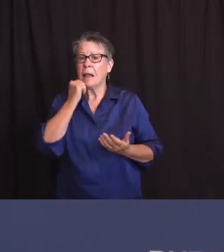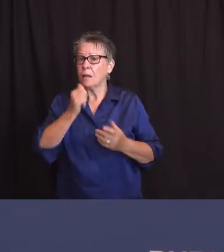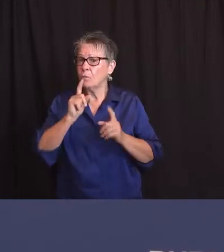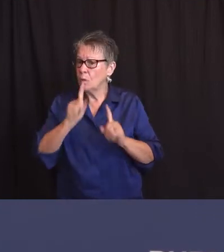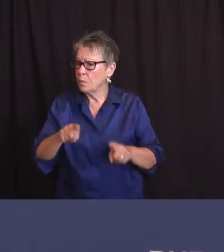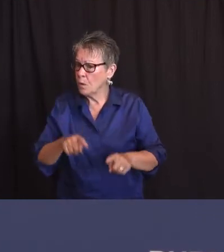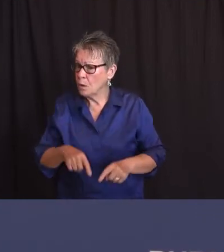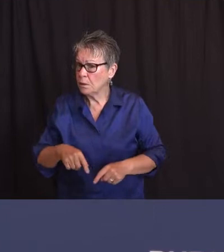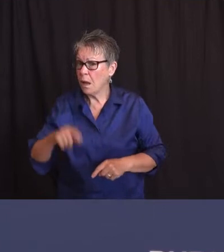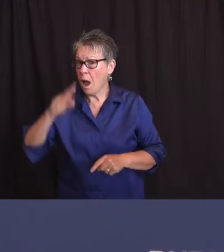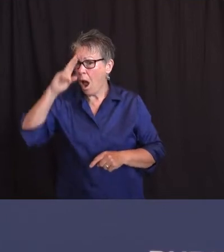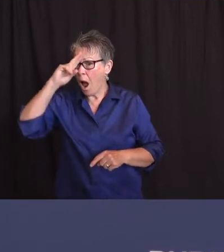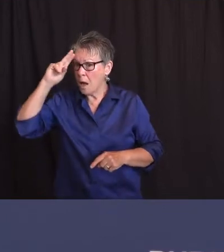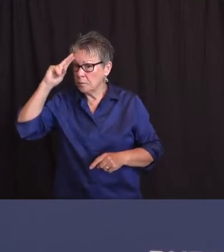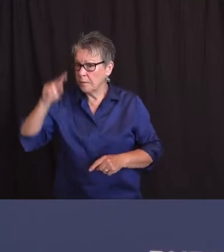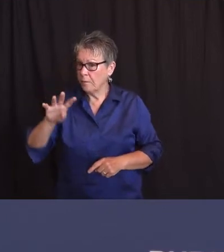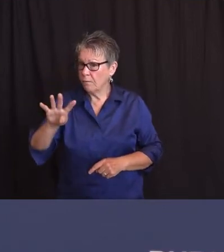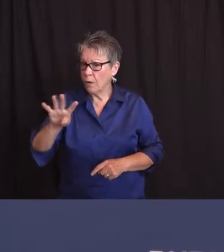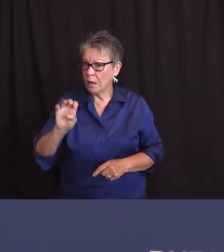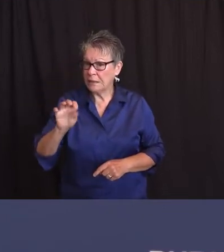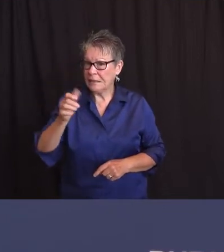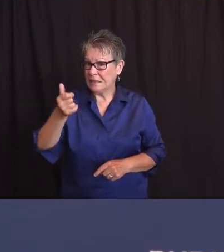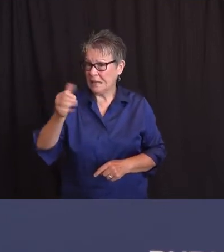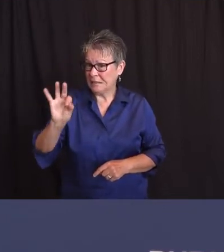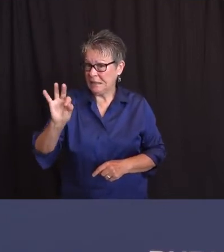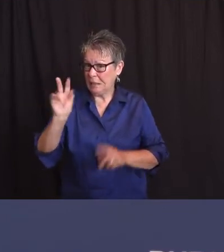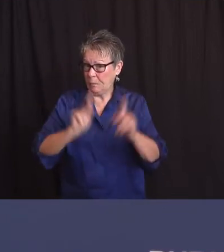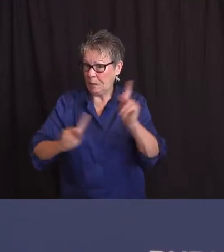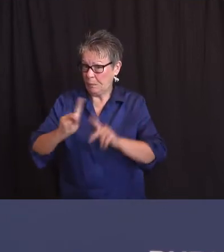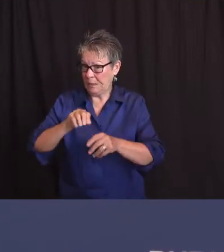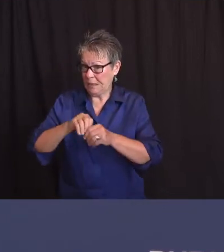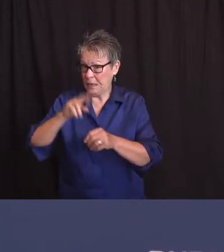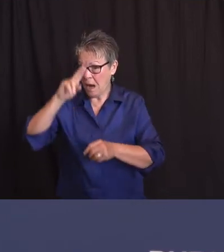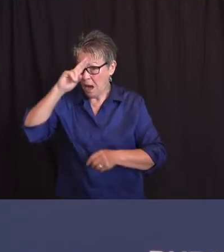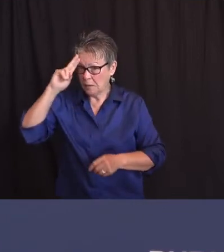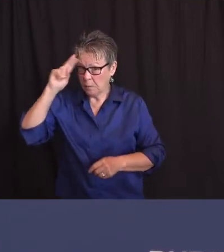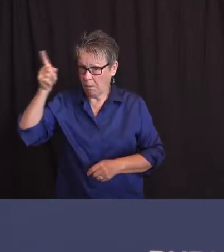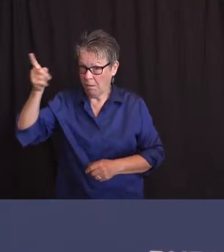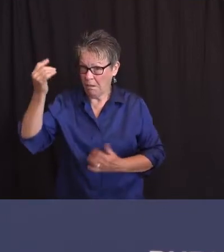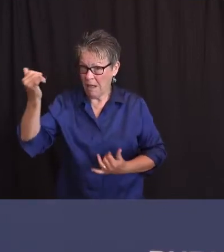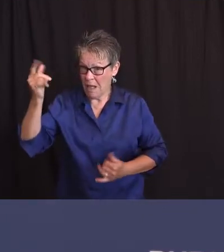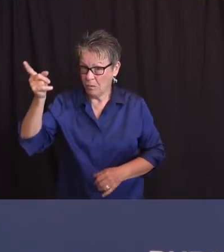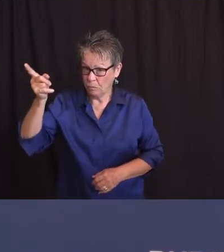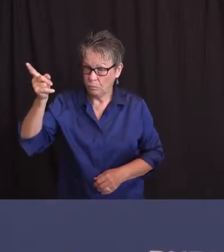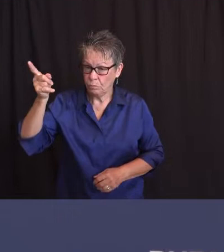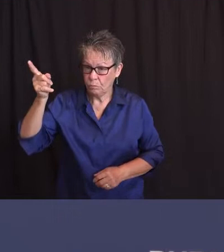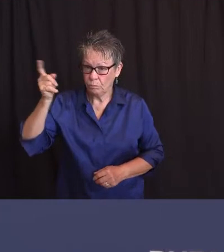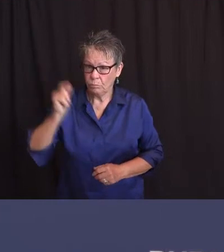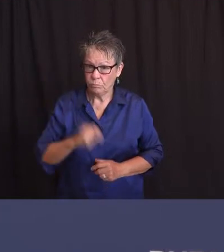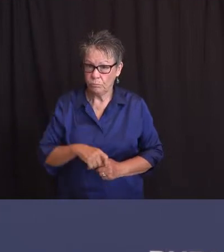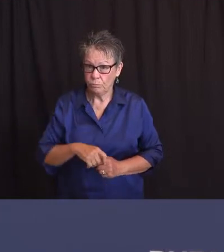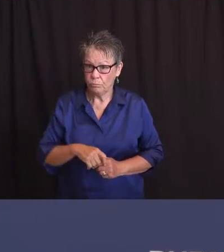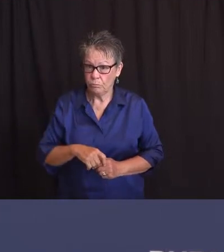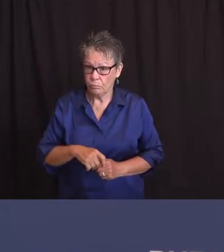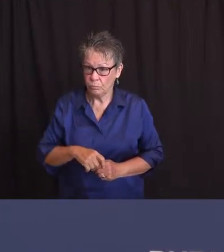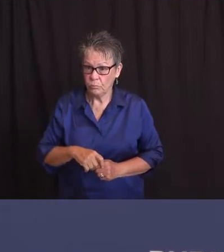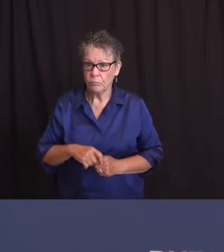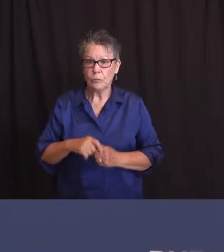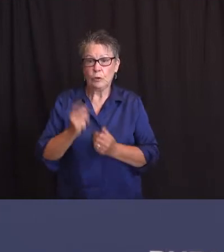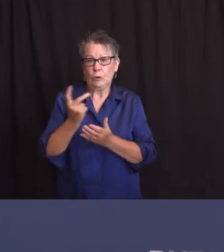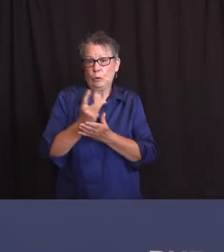reported 419 hospitalizations of COVID positive and PUIs. Over the past 2 weeks, that is